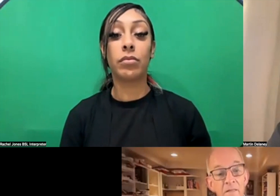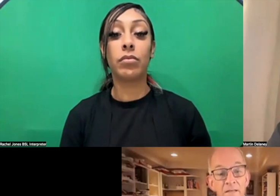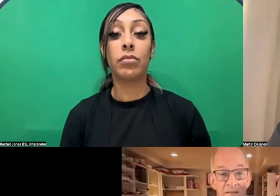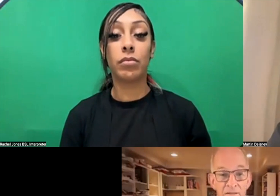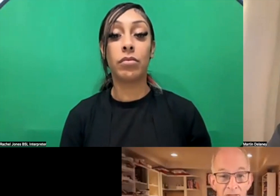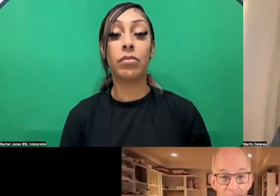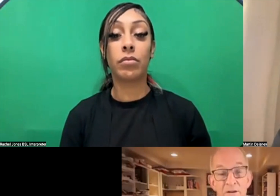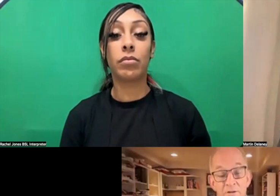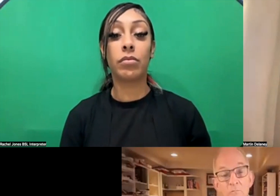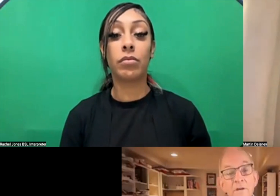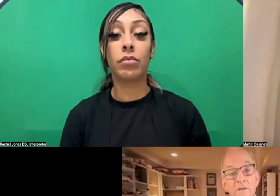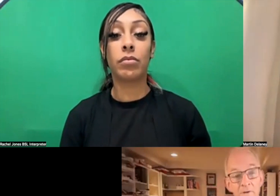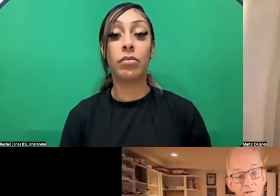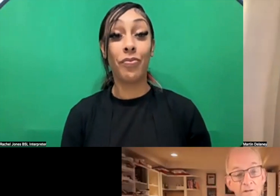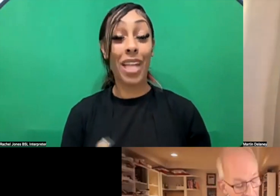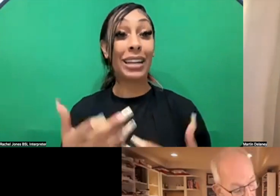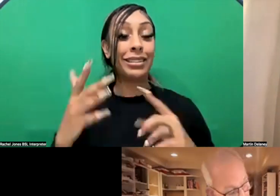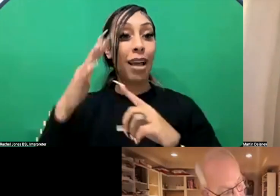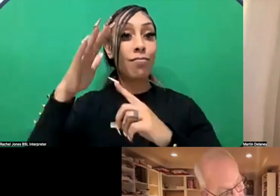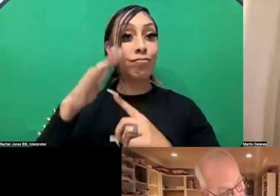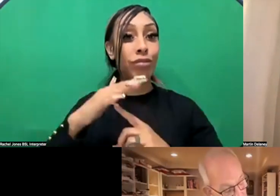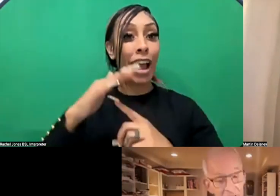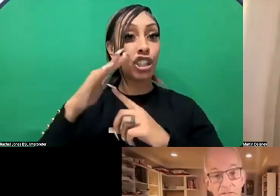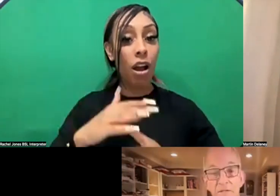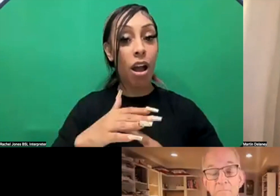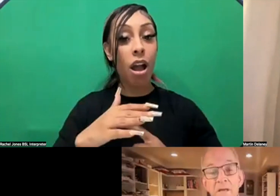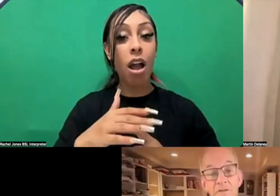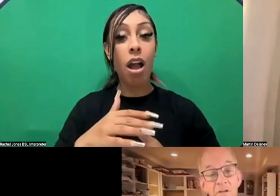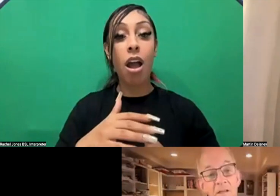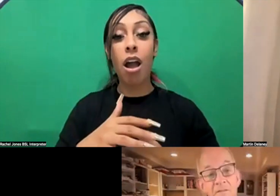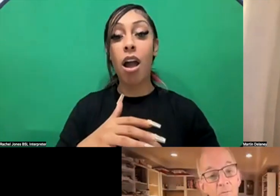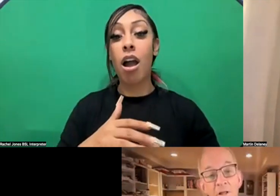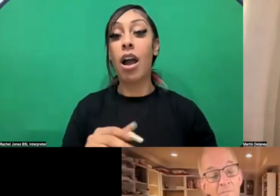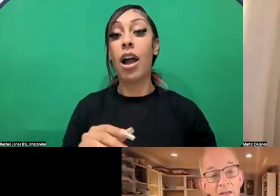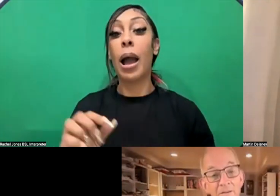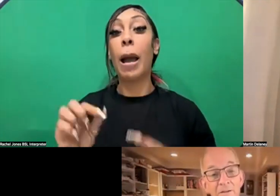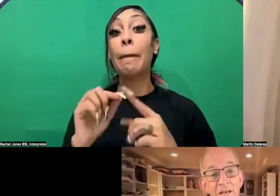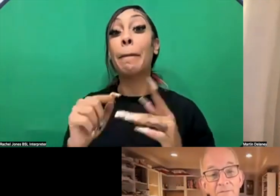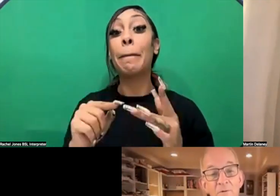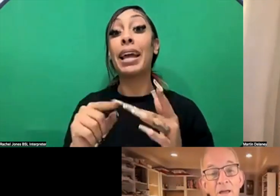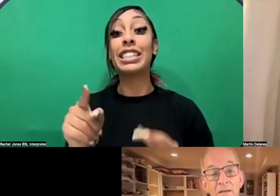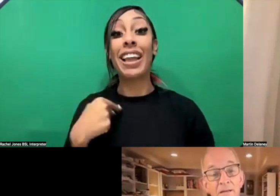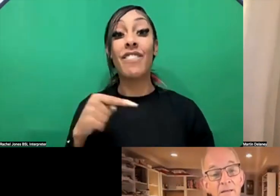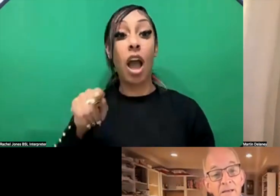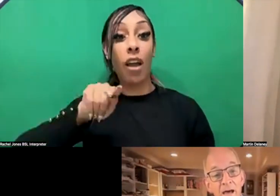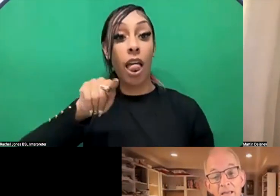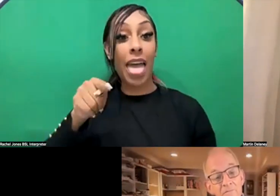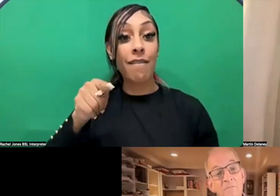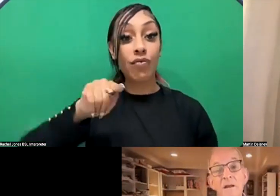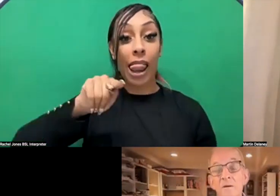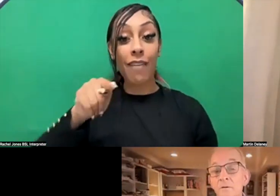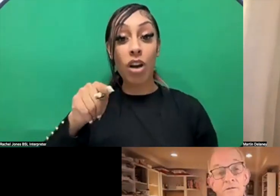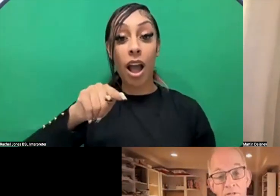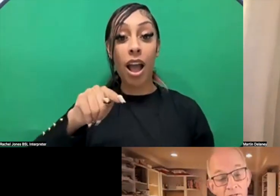So that's pressure, one dimension of. Then the second dimension is pitch. If I wiggle my finger left and right, I get